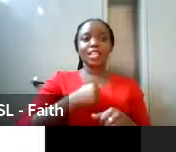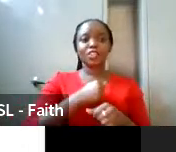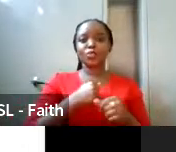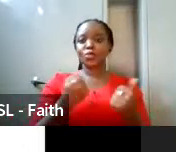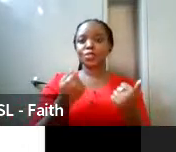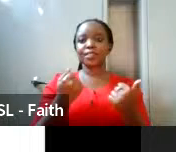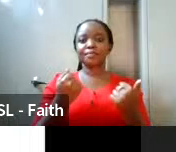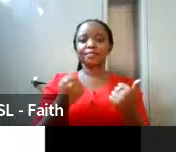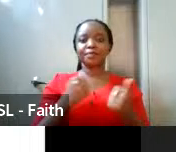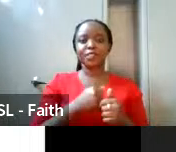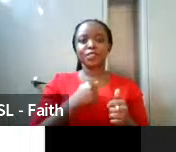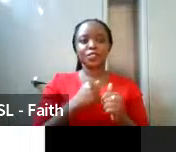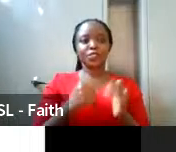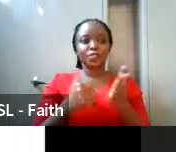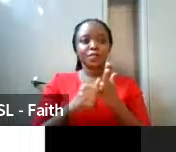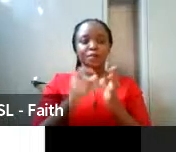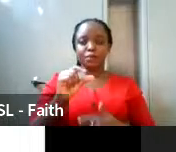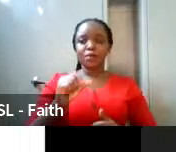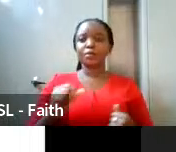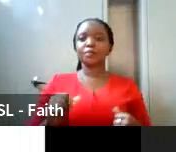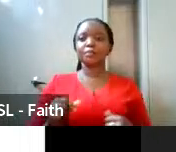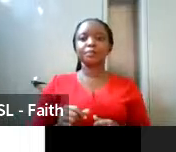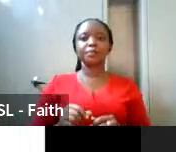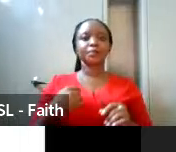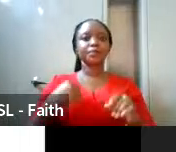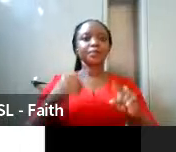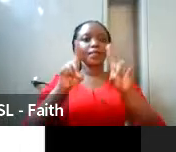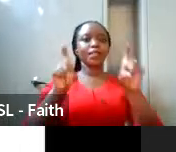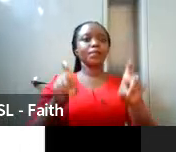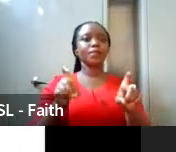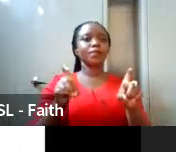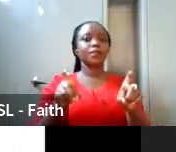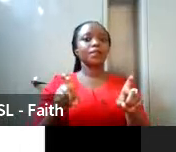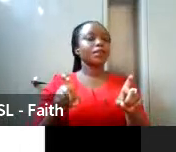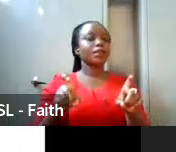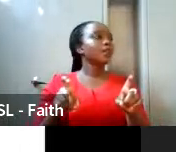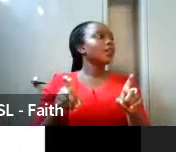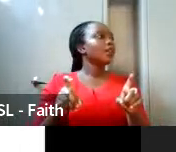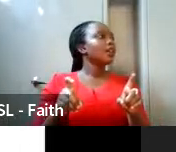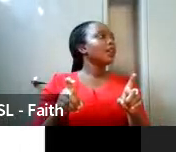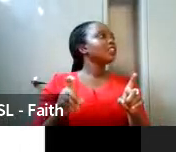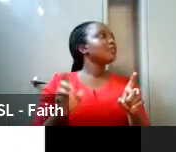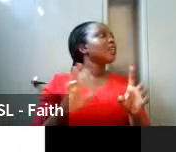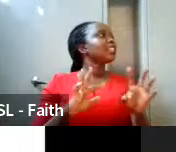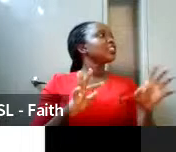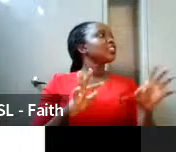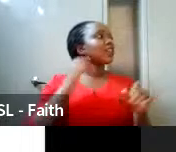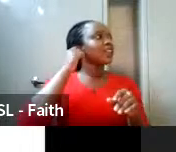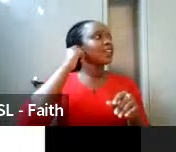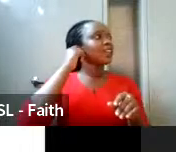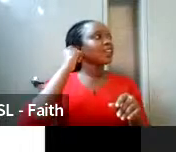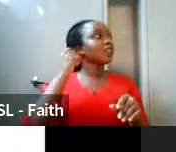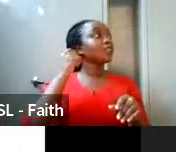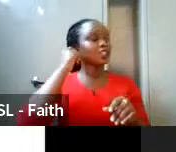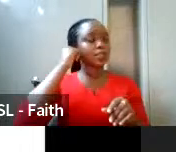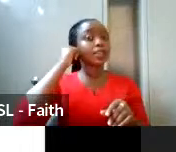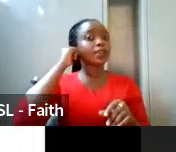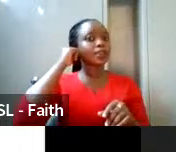back. We have several Okay. questions that have been asked as we continue from our YouTube page as